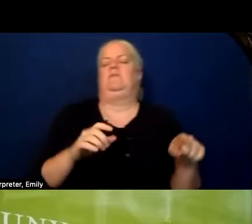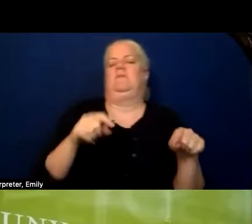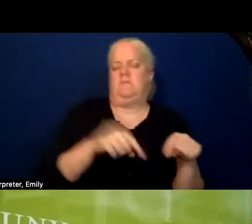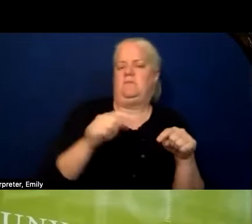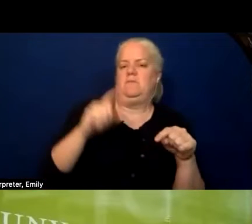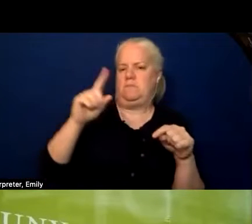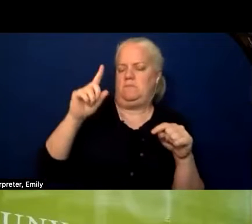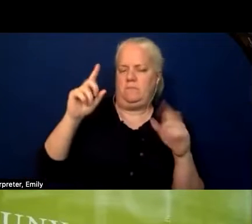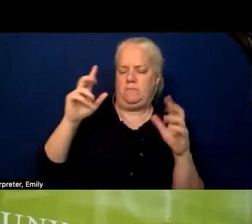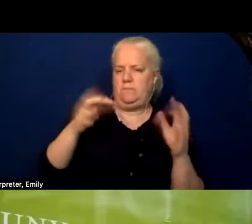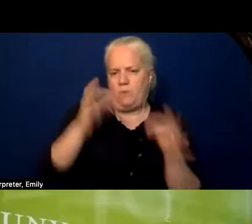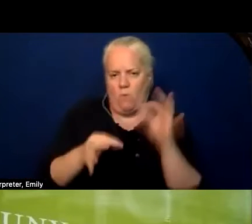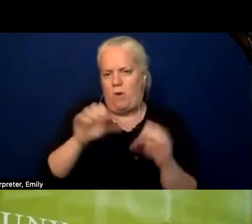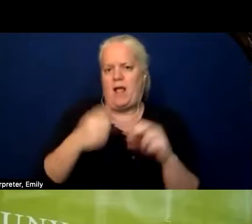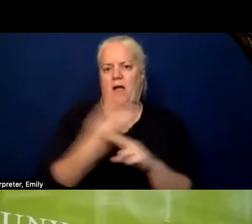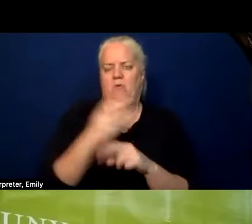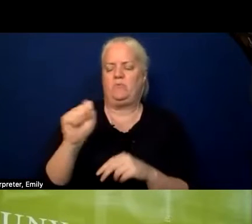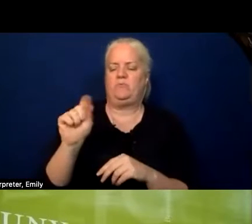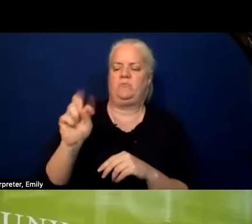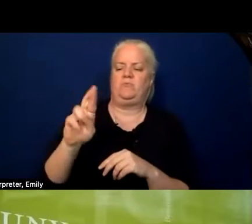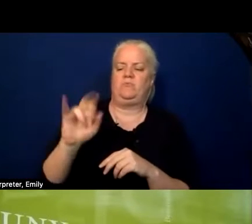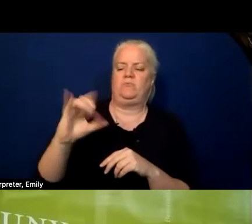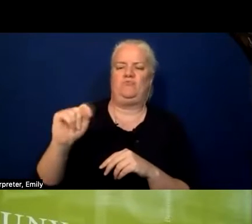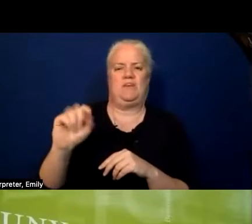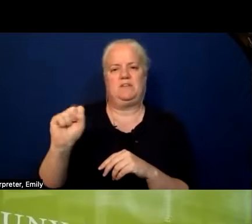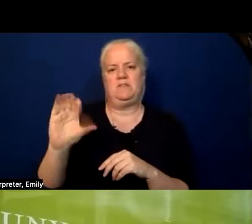technical term. And so it would need to be